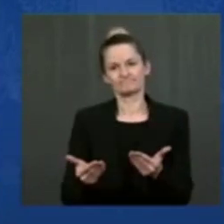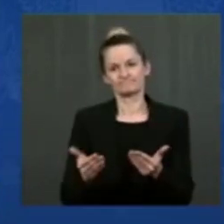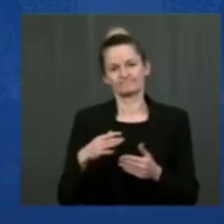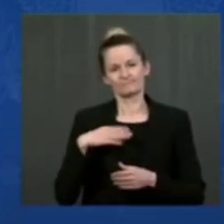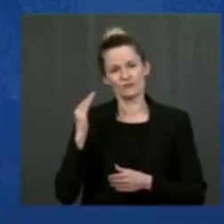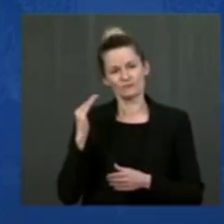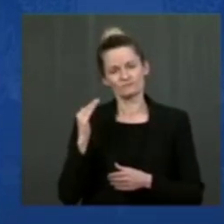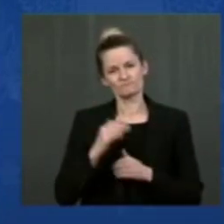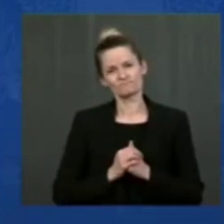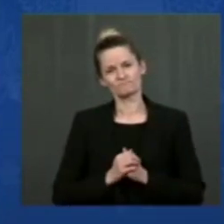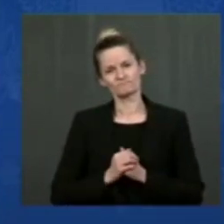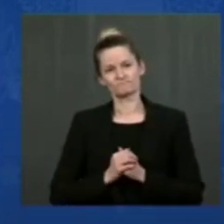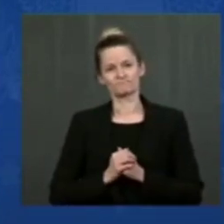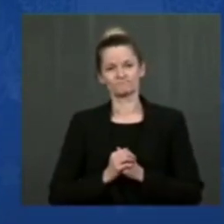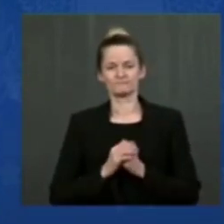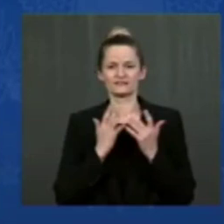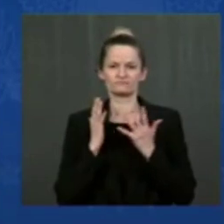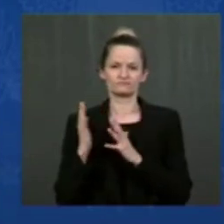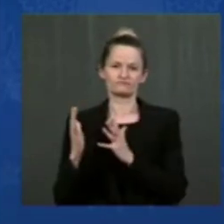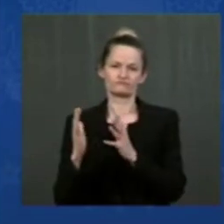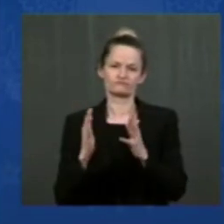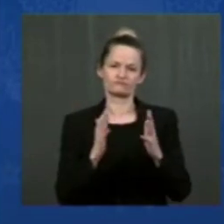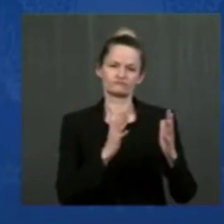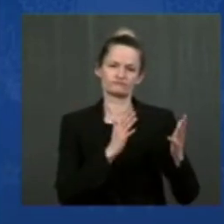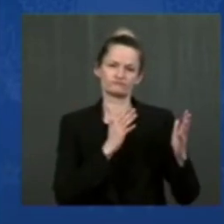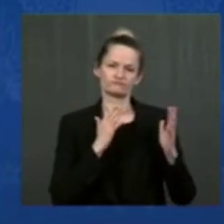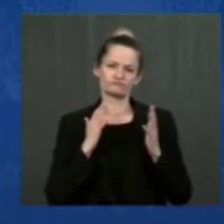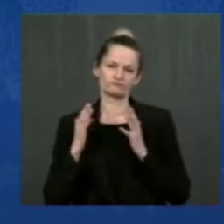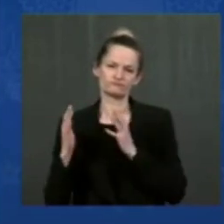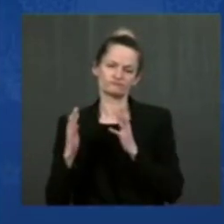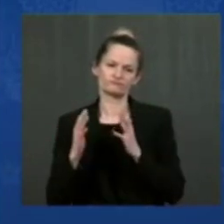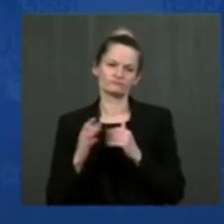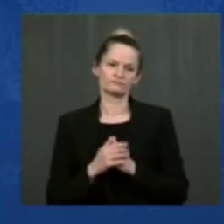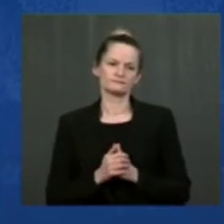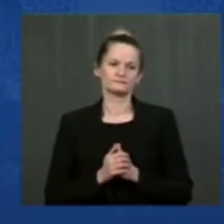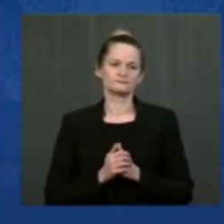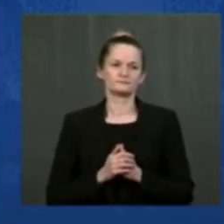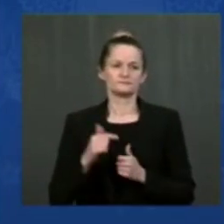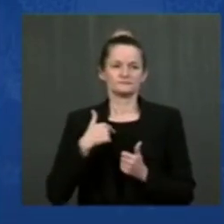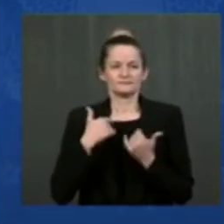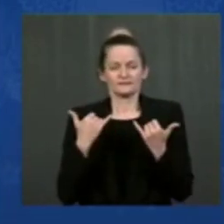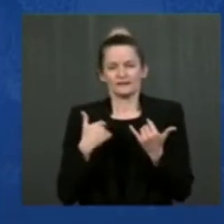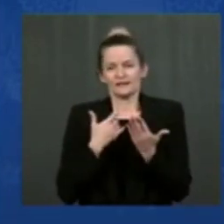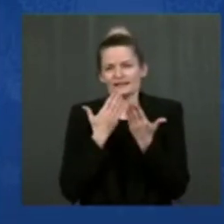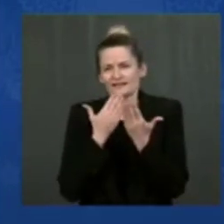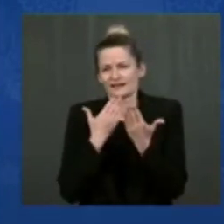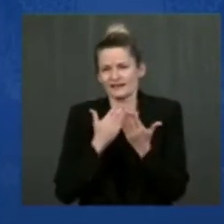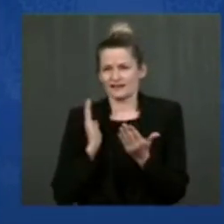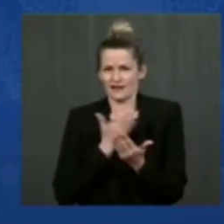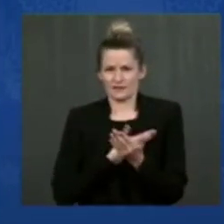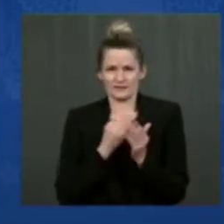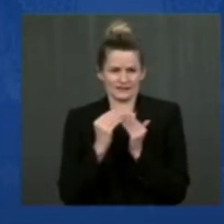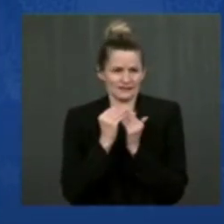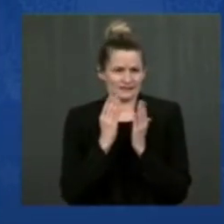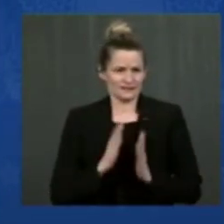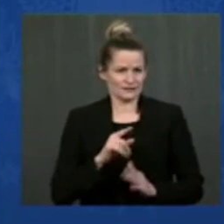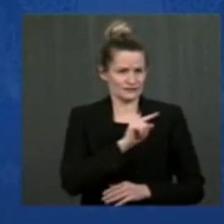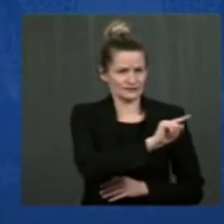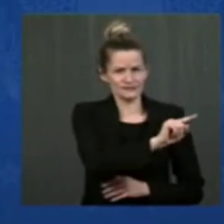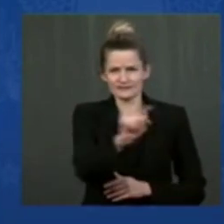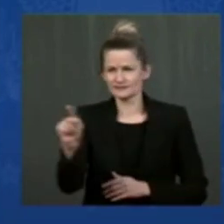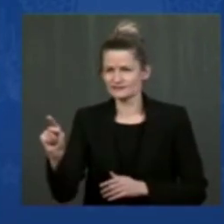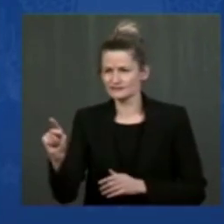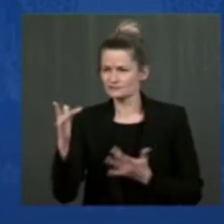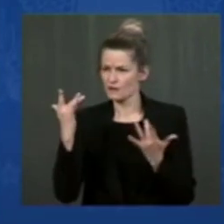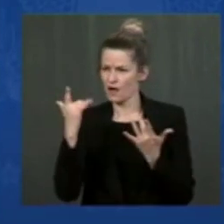In this uncertain time, I'm thankful to our leaders who are standing up for all workers.